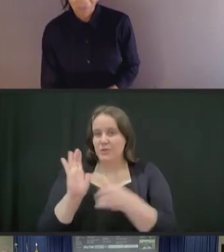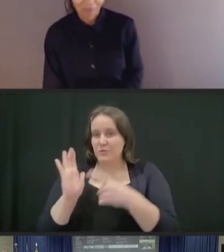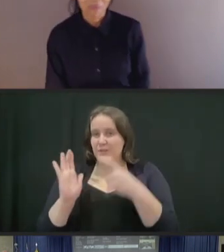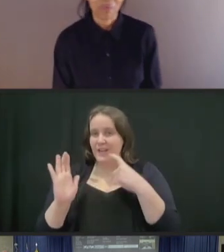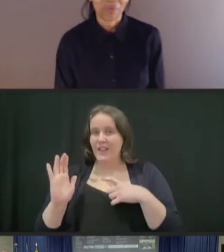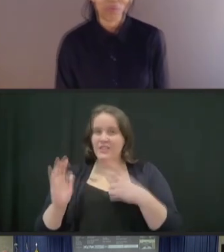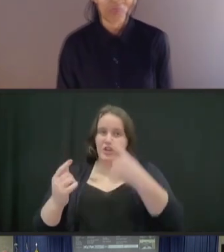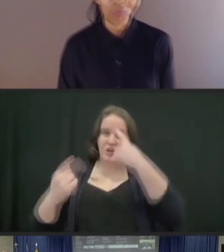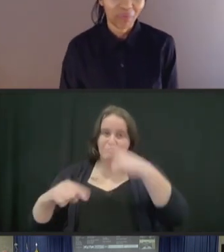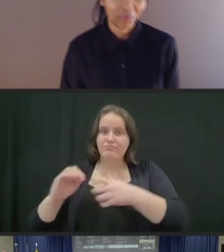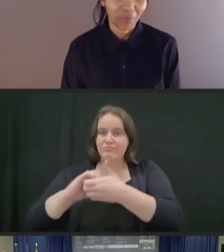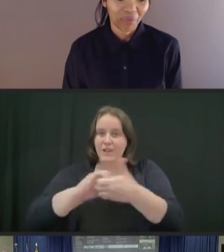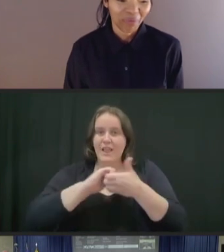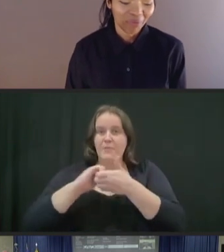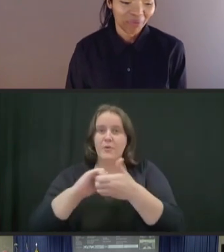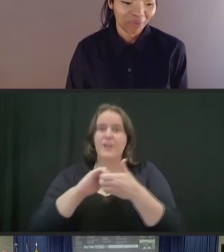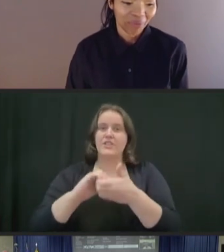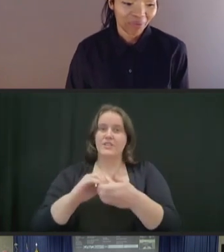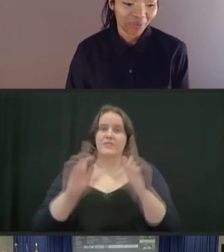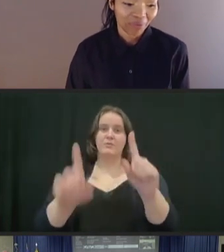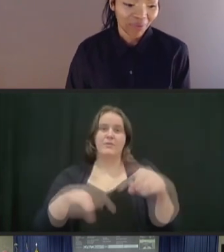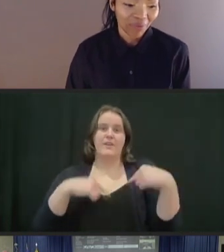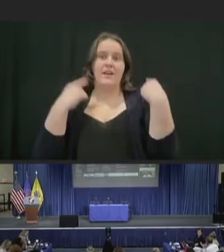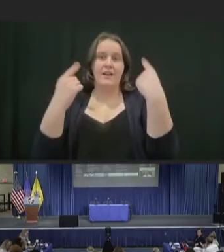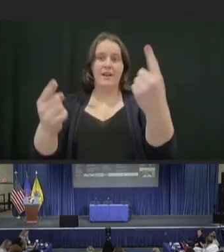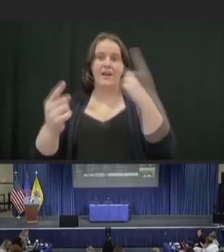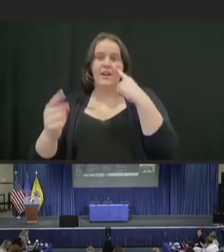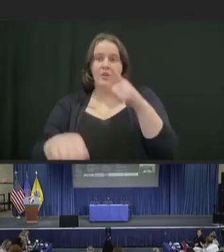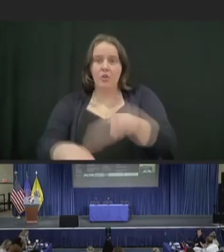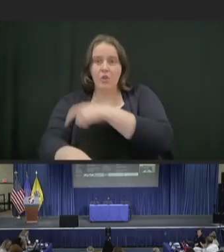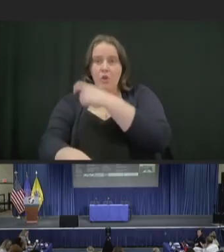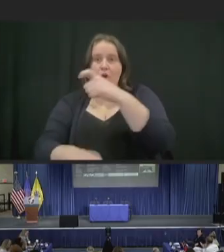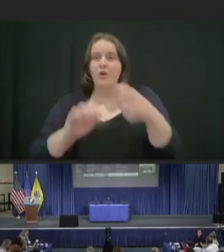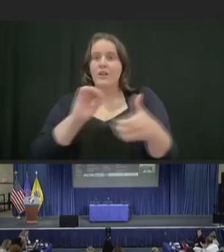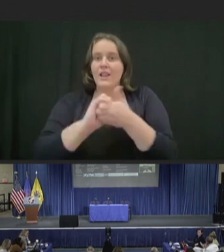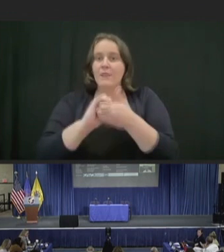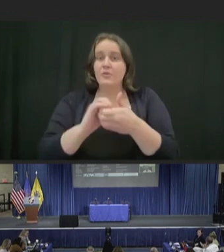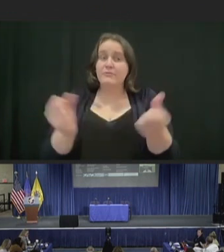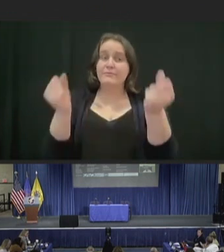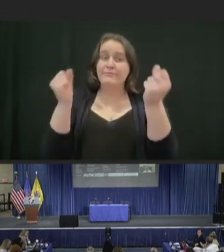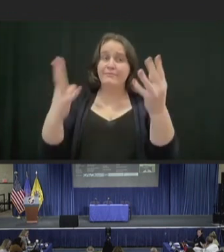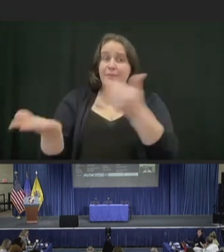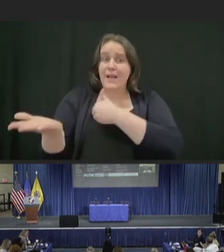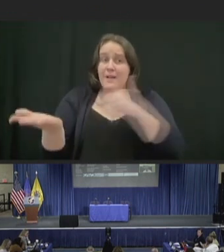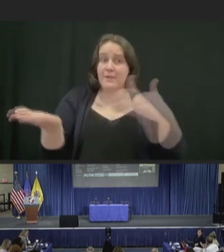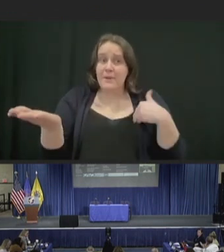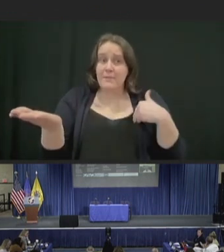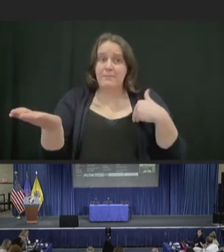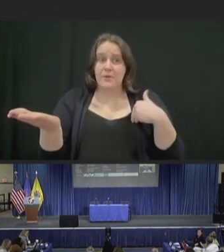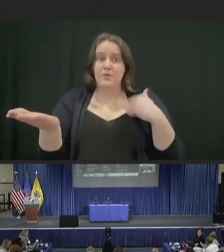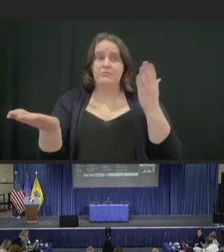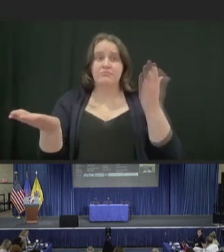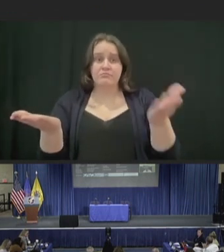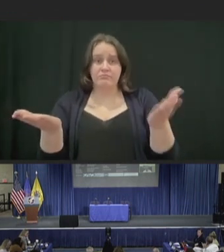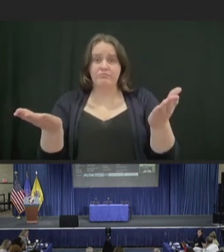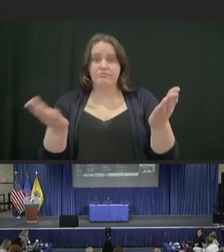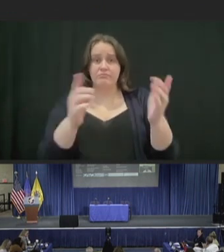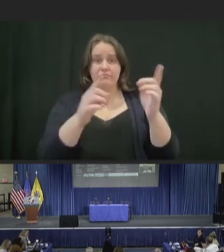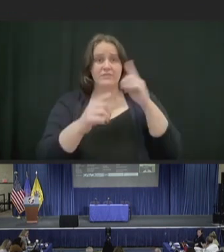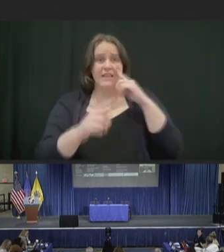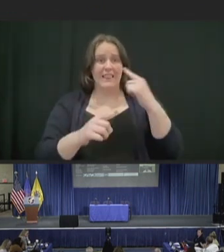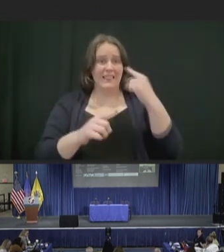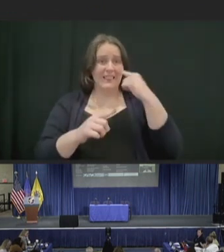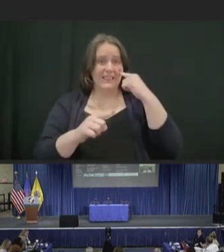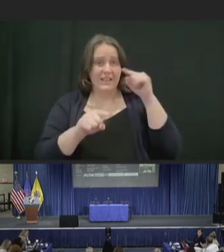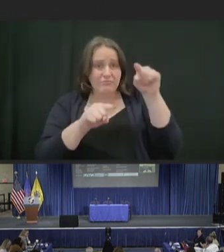robust collaboration with the laboratory of Bill Schiff and many of his members, John that will be presenting next, and Torvin who will be presenting next, and the